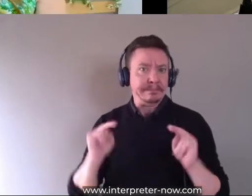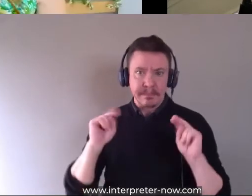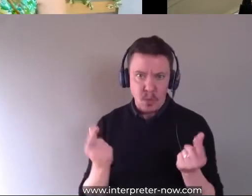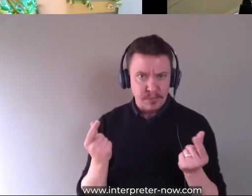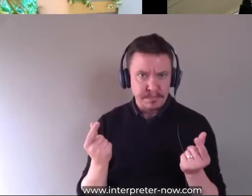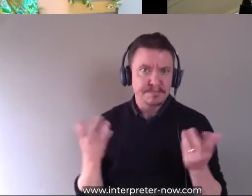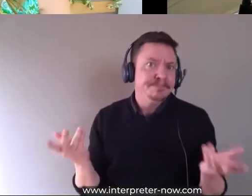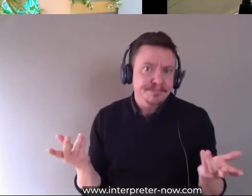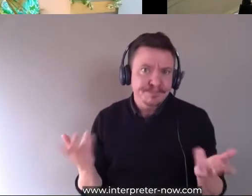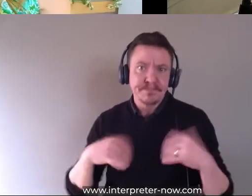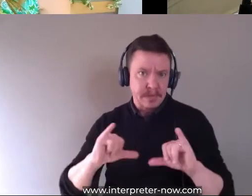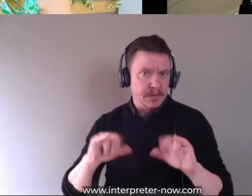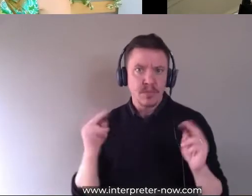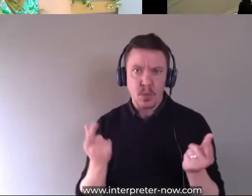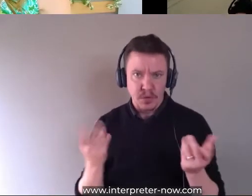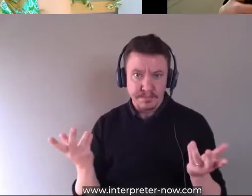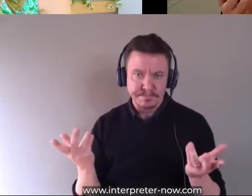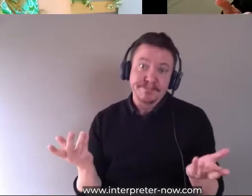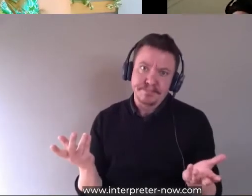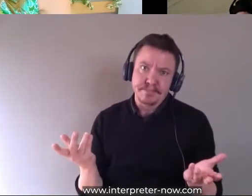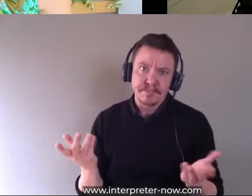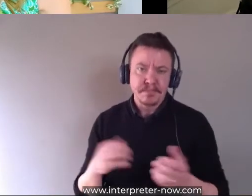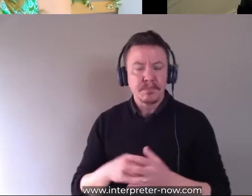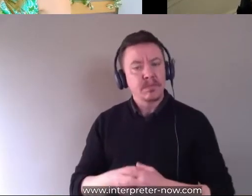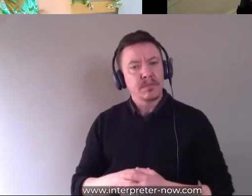little to be desired, which